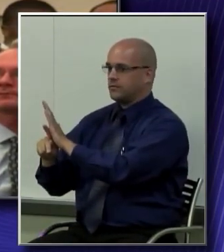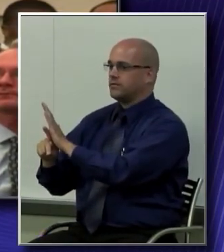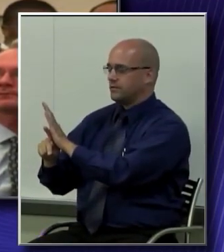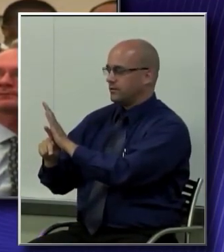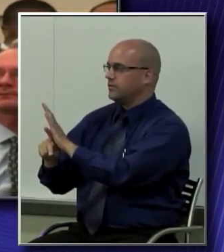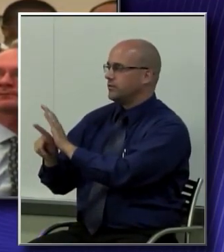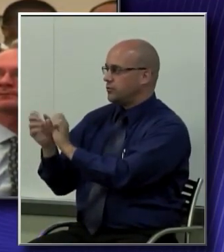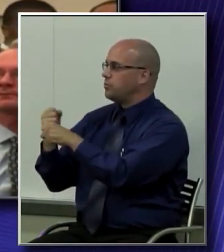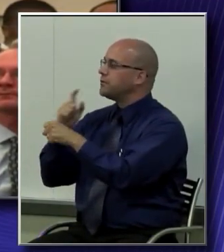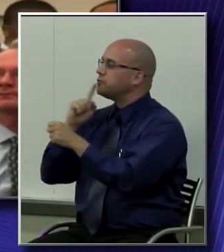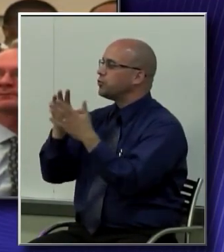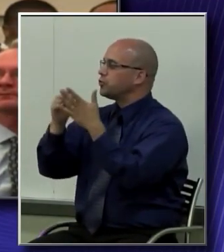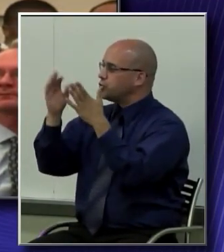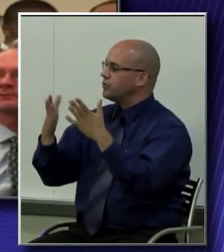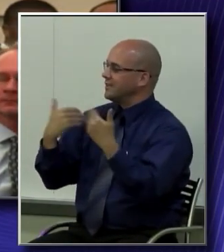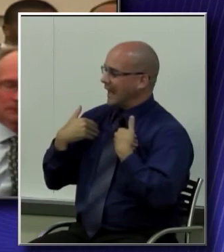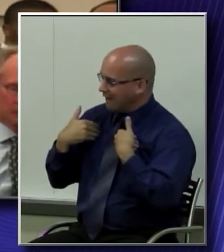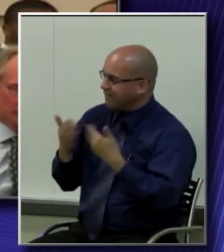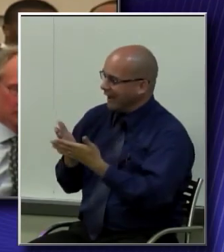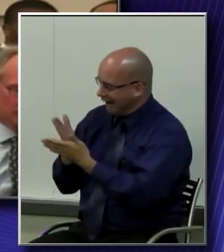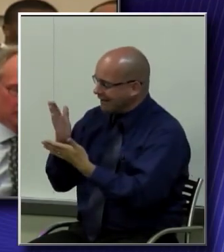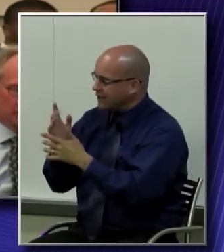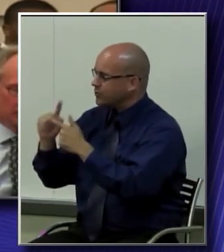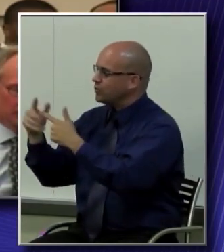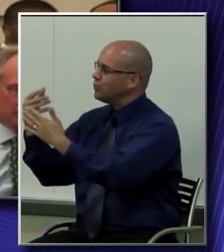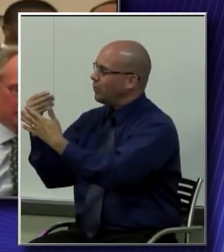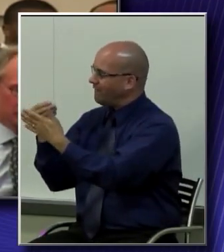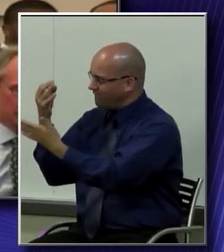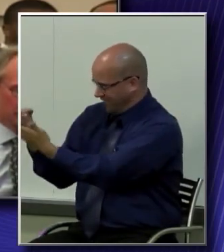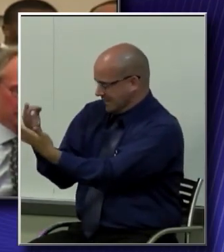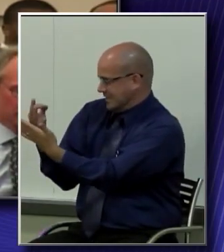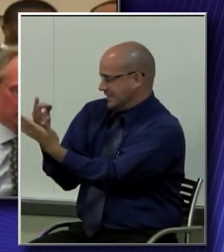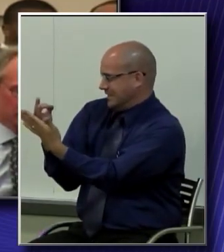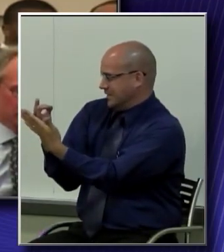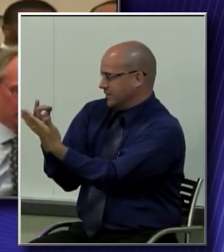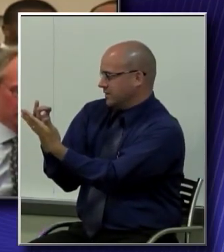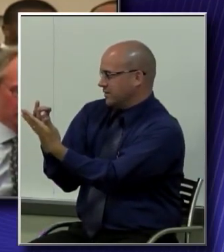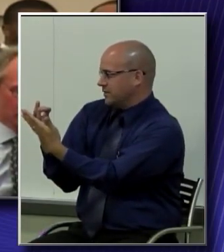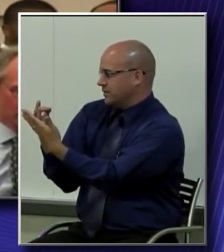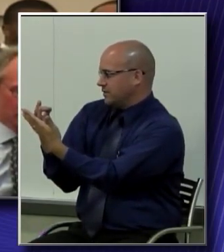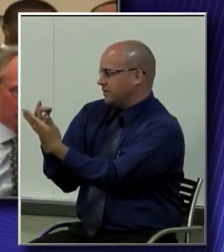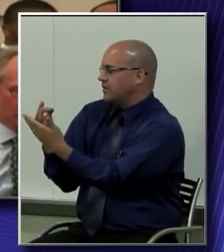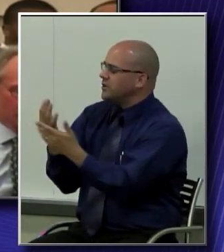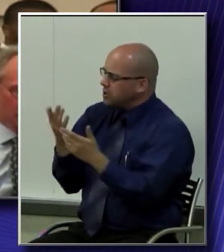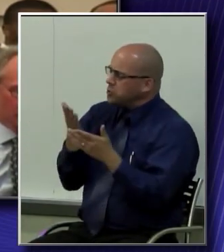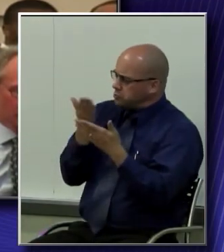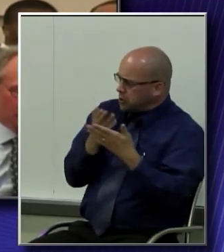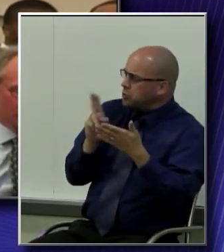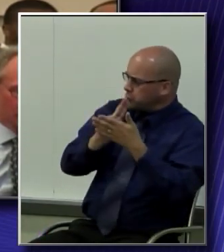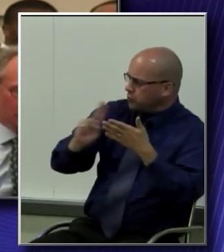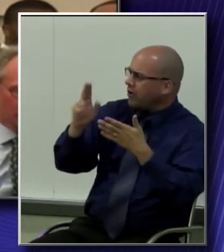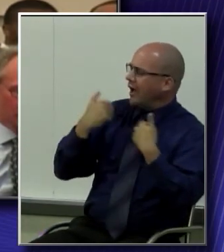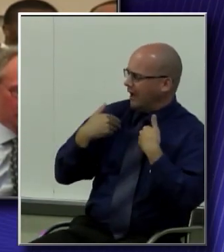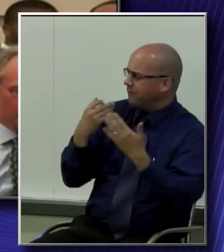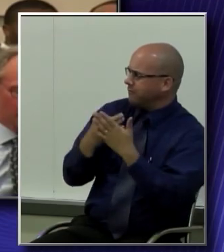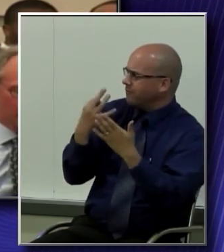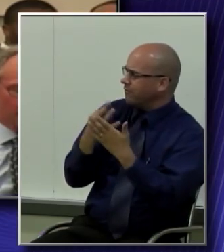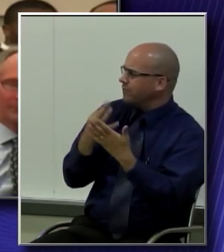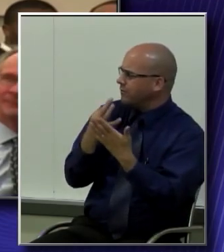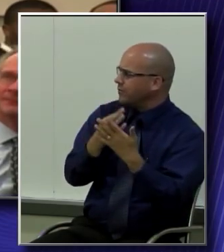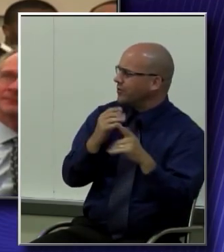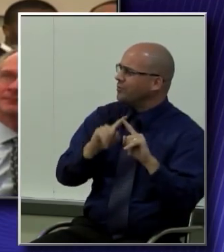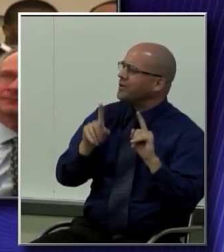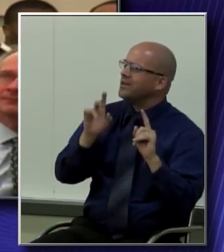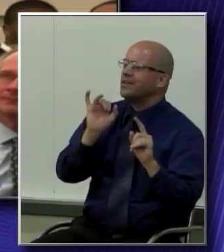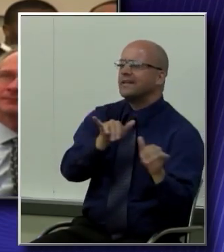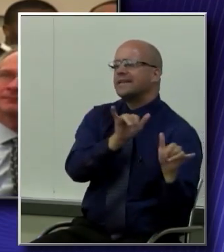students have access to funding, and that on campuses where there is significant financial aid provided, that policies like the cap that was instituted last